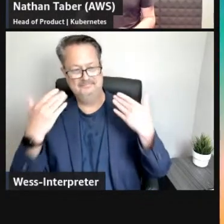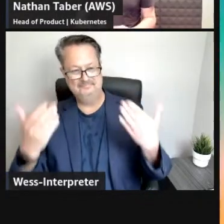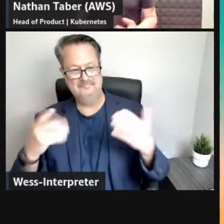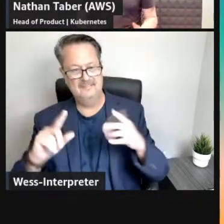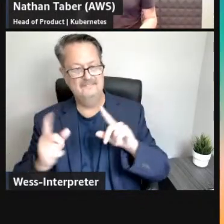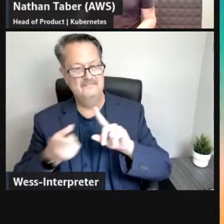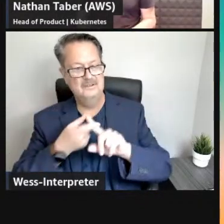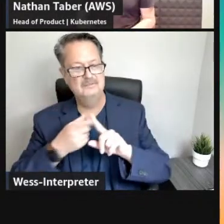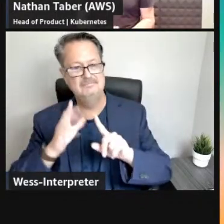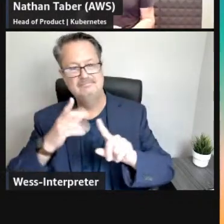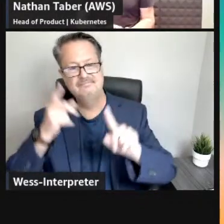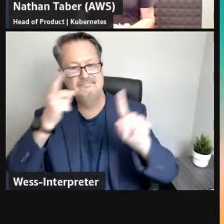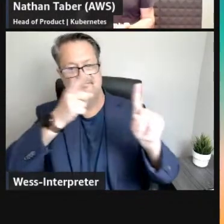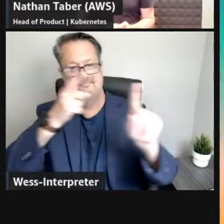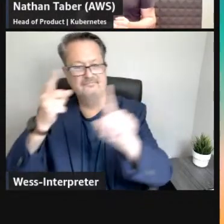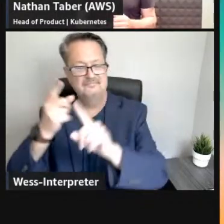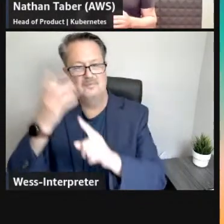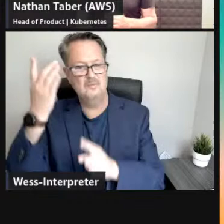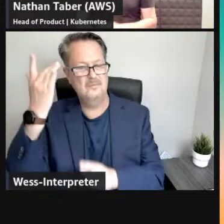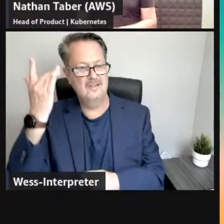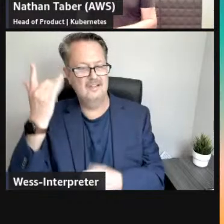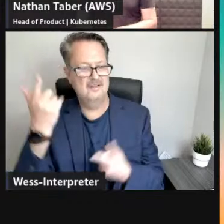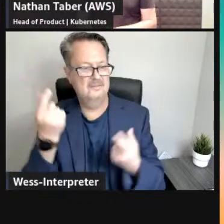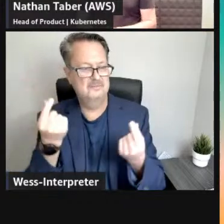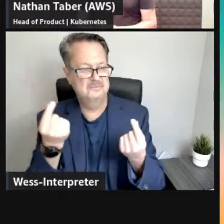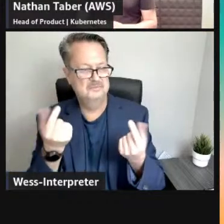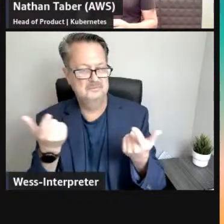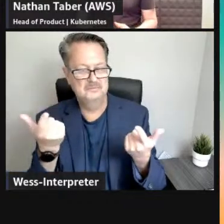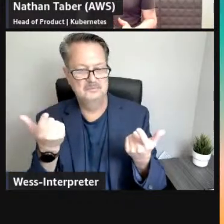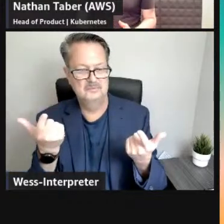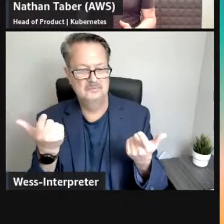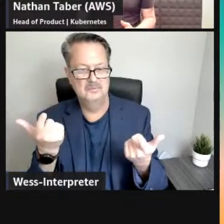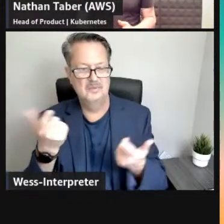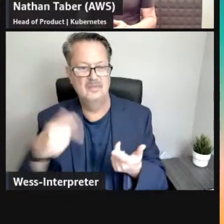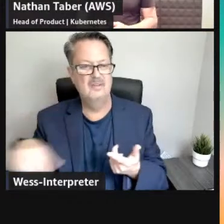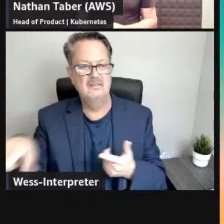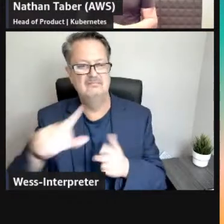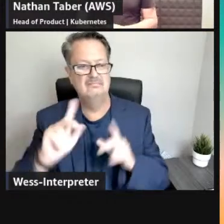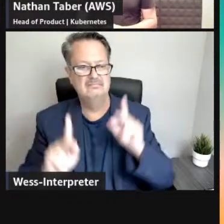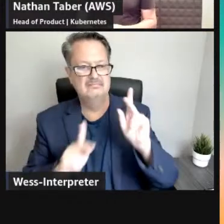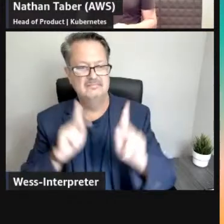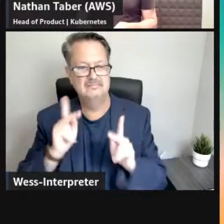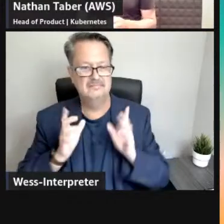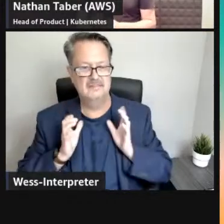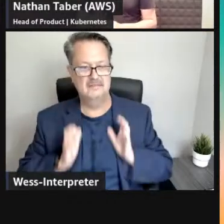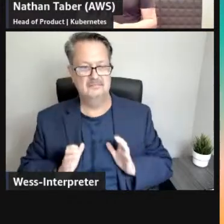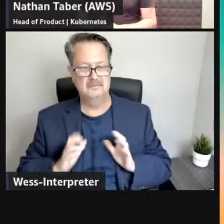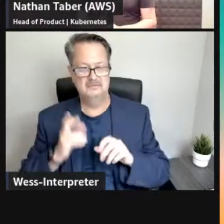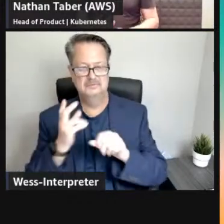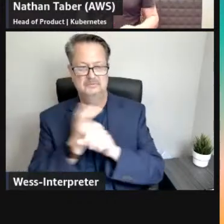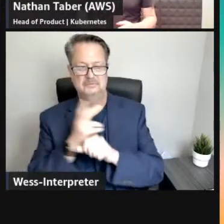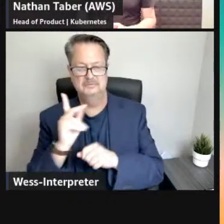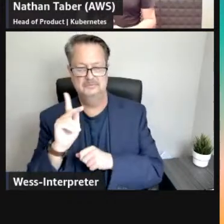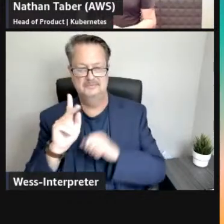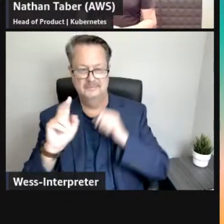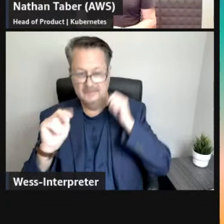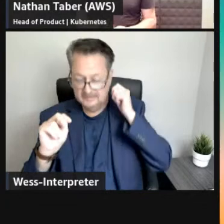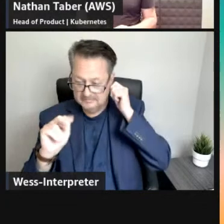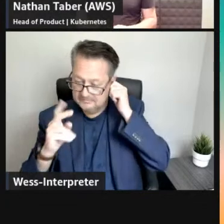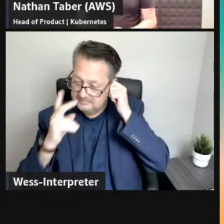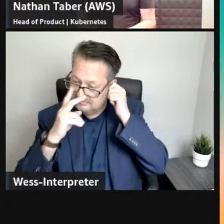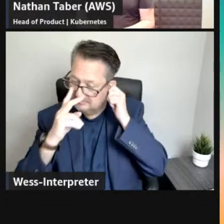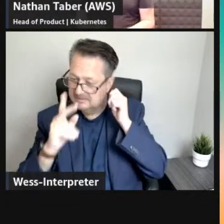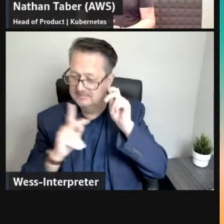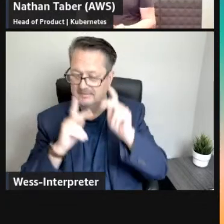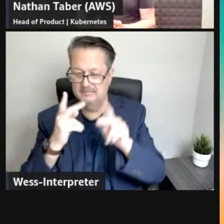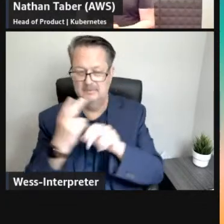goals? Why are we doing this? And what are the things that our customers really care about when they're using Kubernetes? So we see customers using Kubernetes